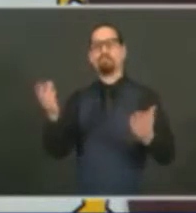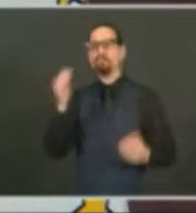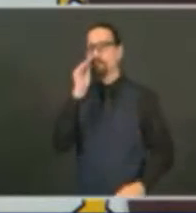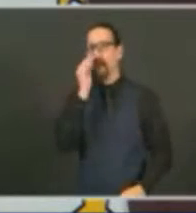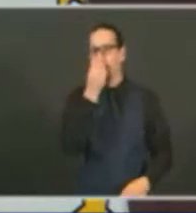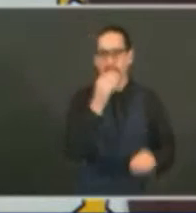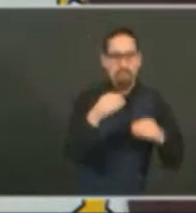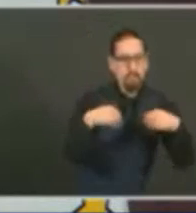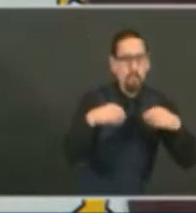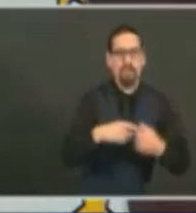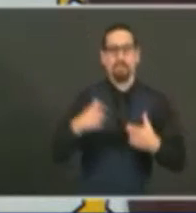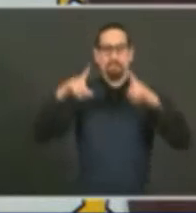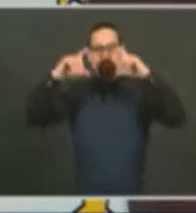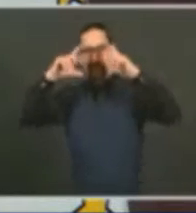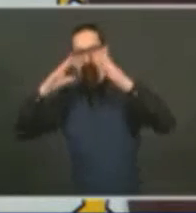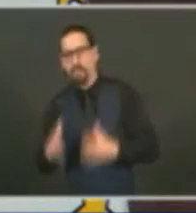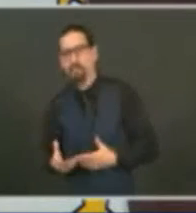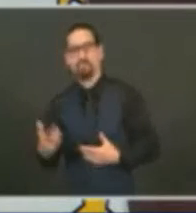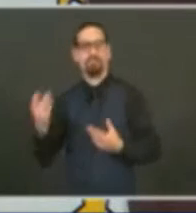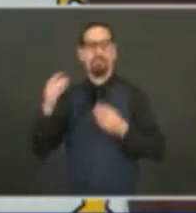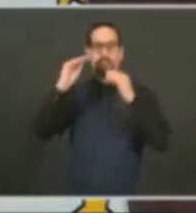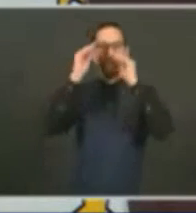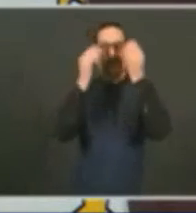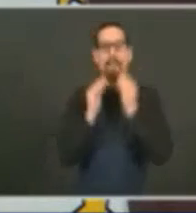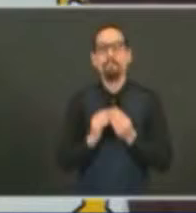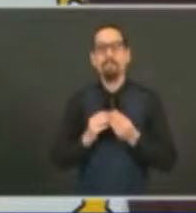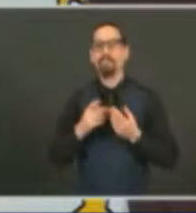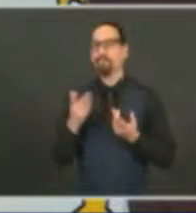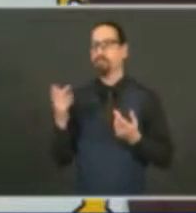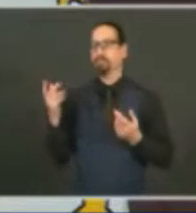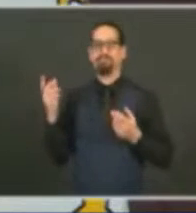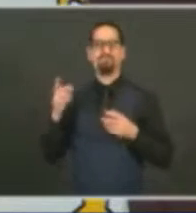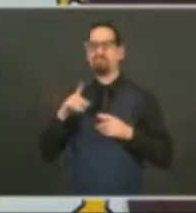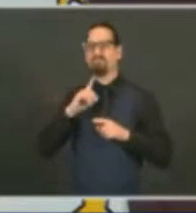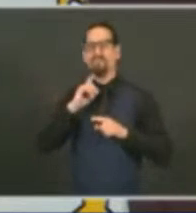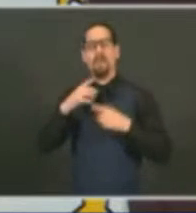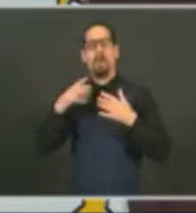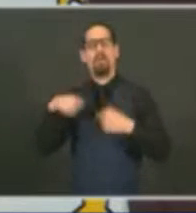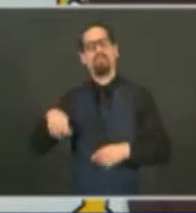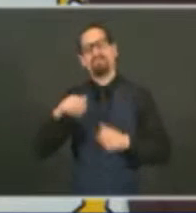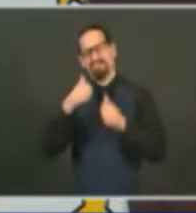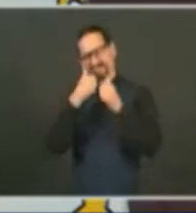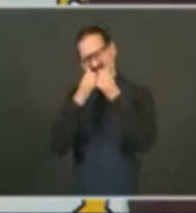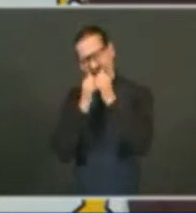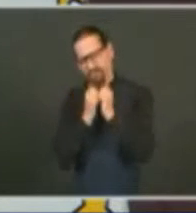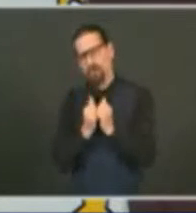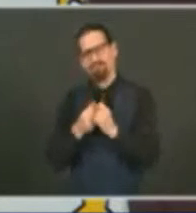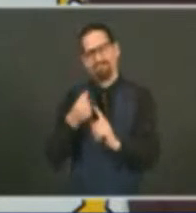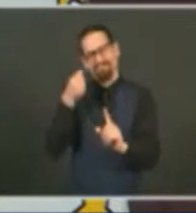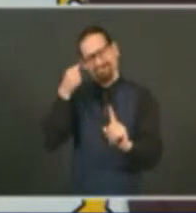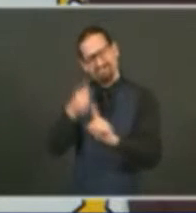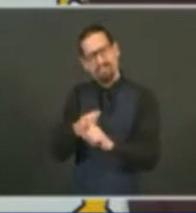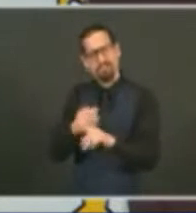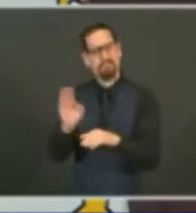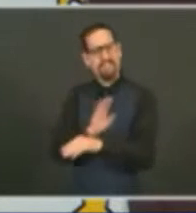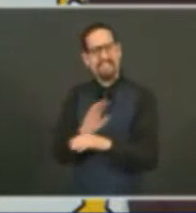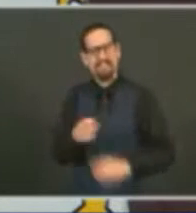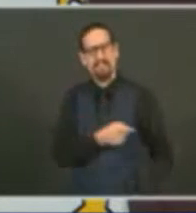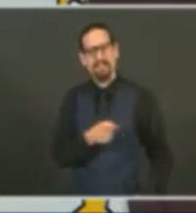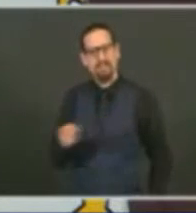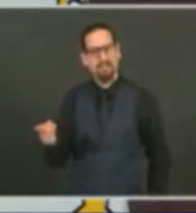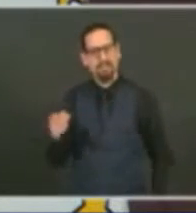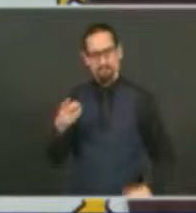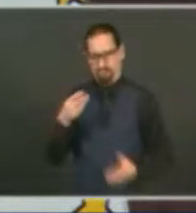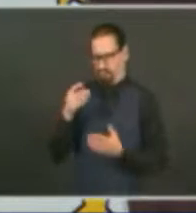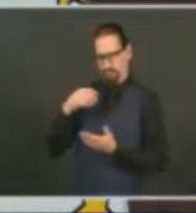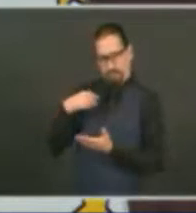those folks, makeup artists and the like, who are really suffering because of the lack of events. We went out of our way to design it so they could get